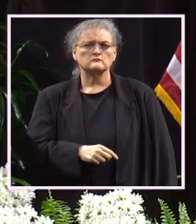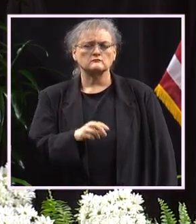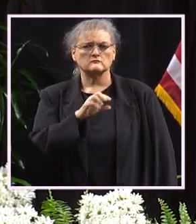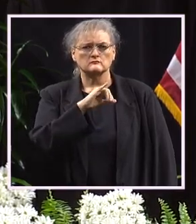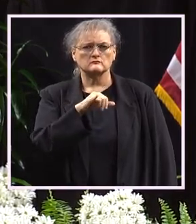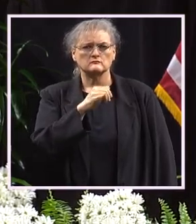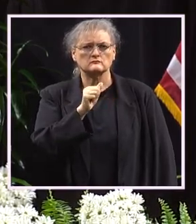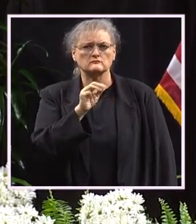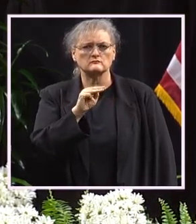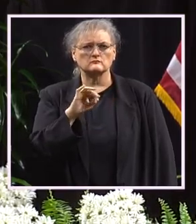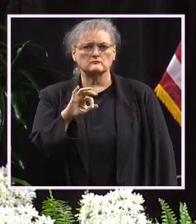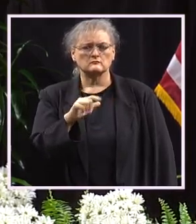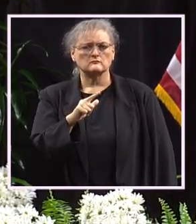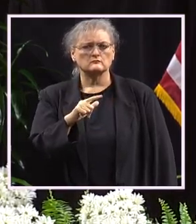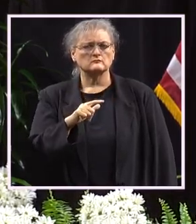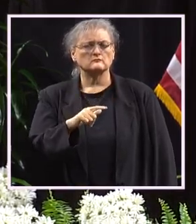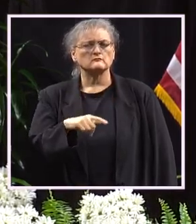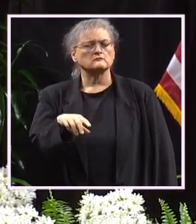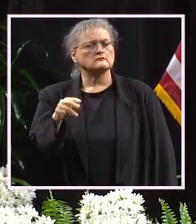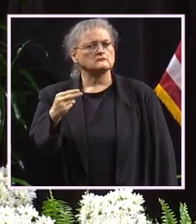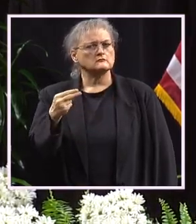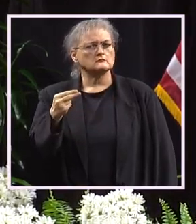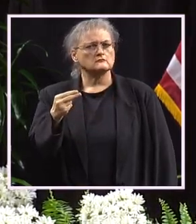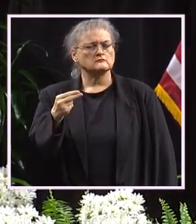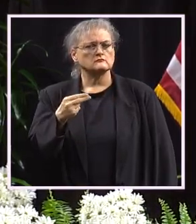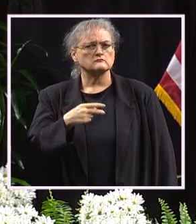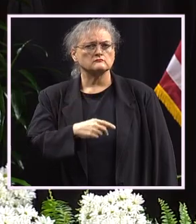Jamal David Hasty.